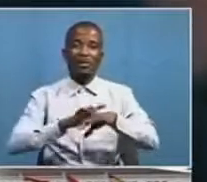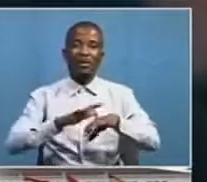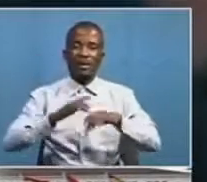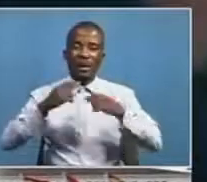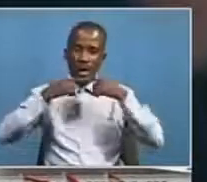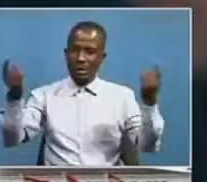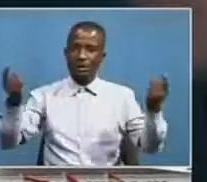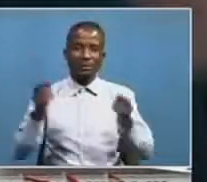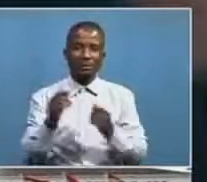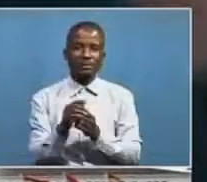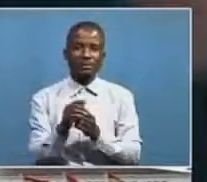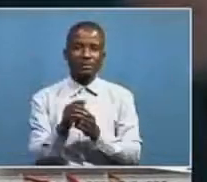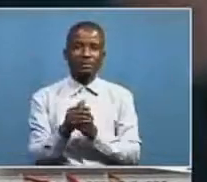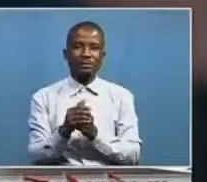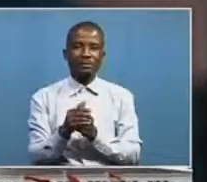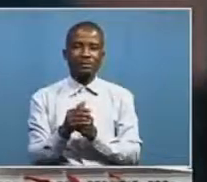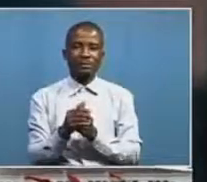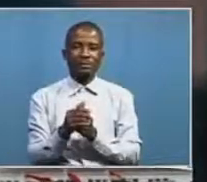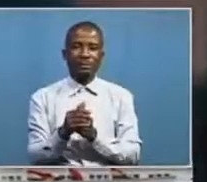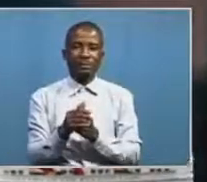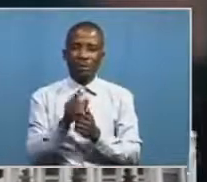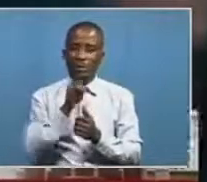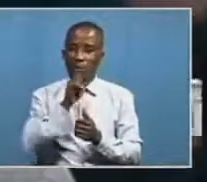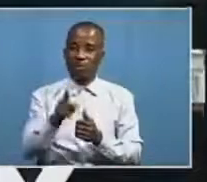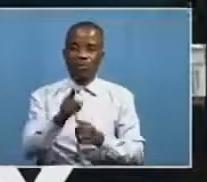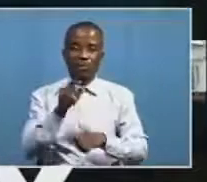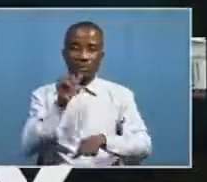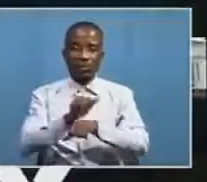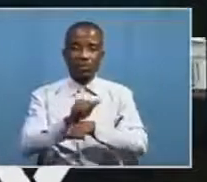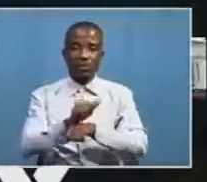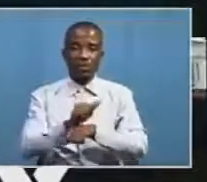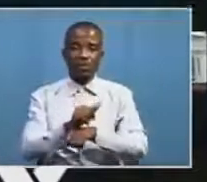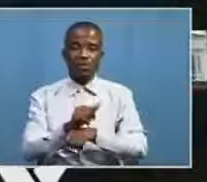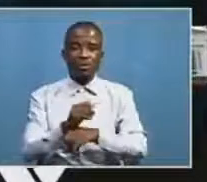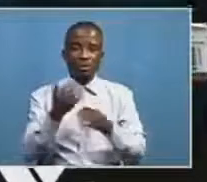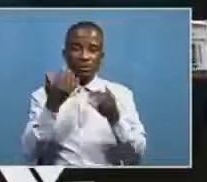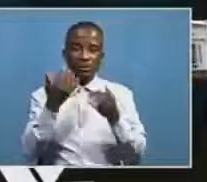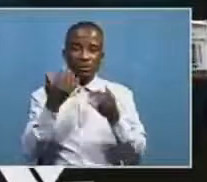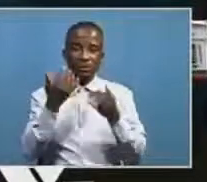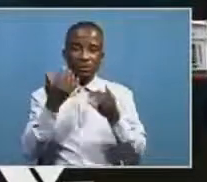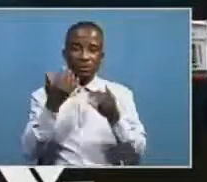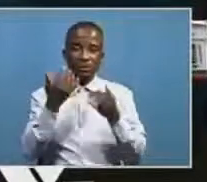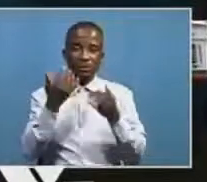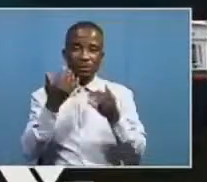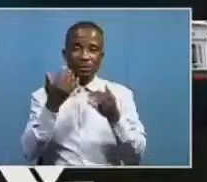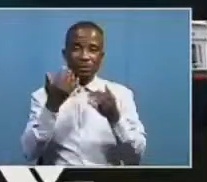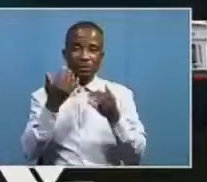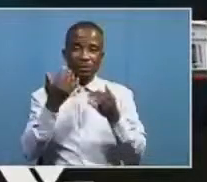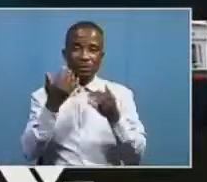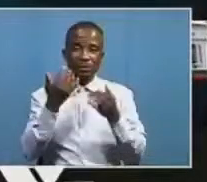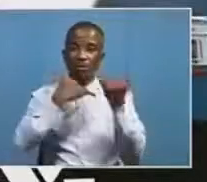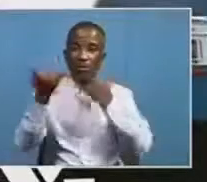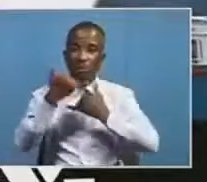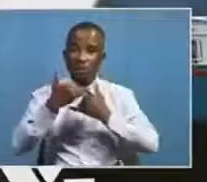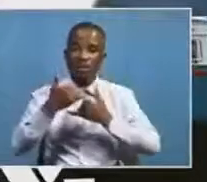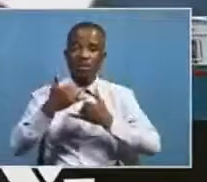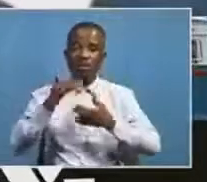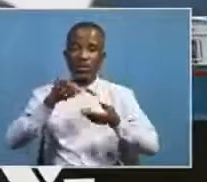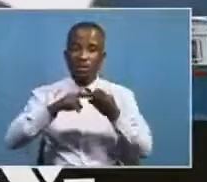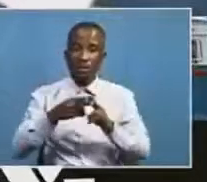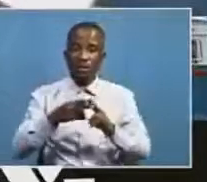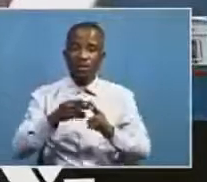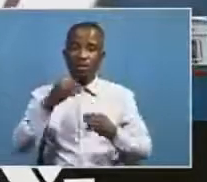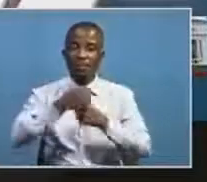actually announced the true wishes of the voters. To hold otherwise will mean that errors in statement and numbers committed